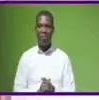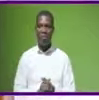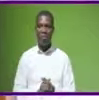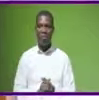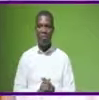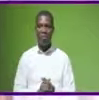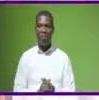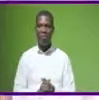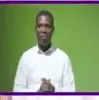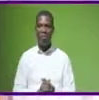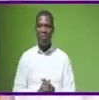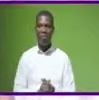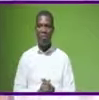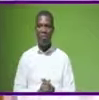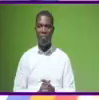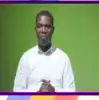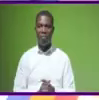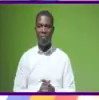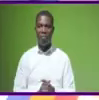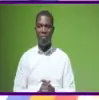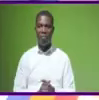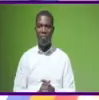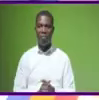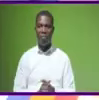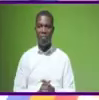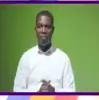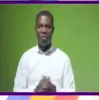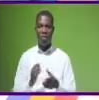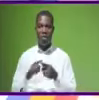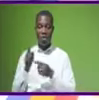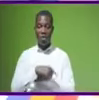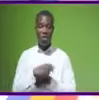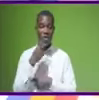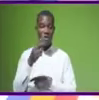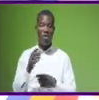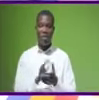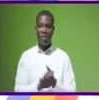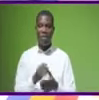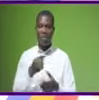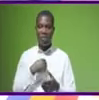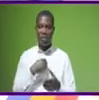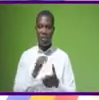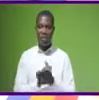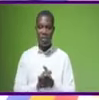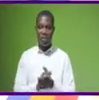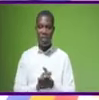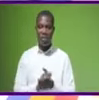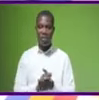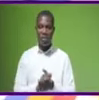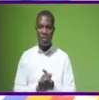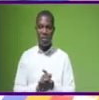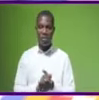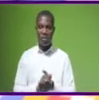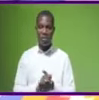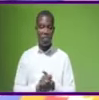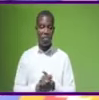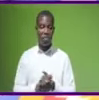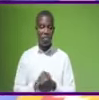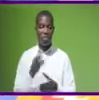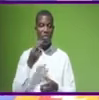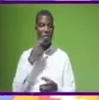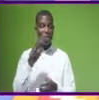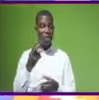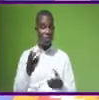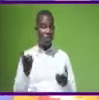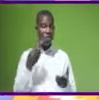ana Adolf. And then I'm home the first time. Me said yes, I could be a dinner tell. Moba